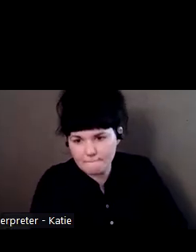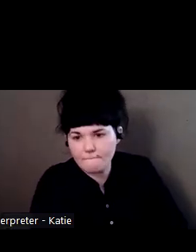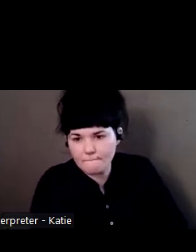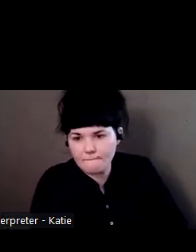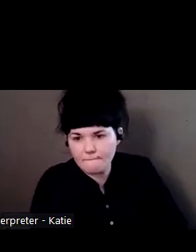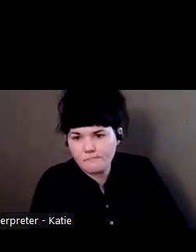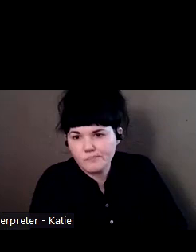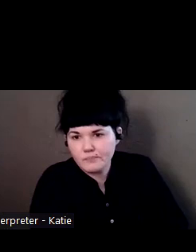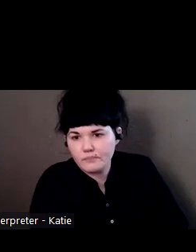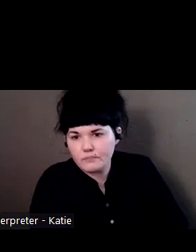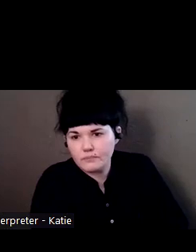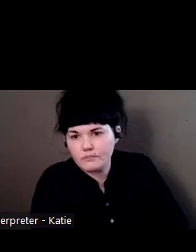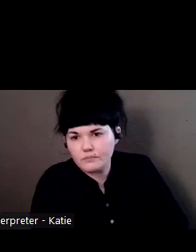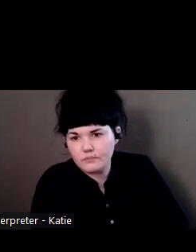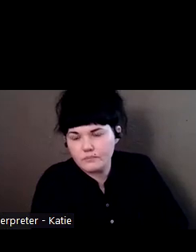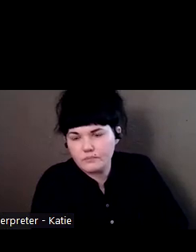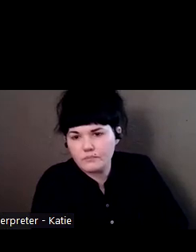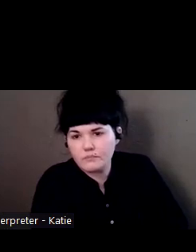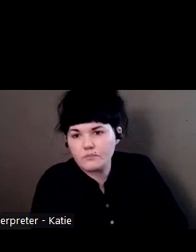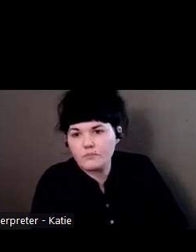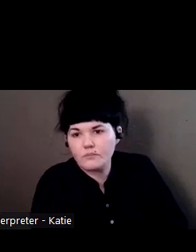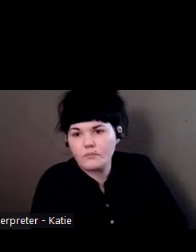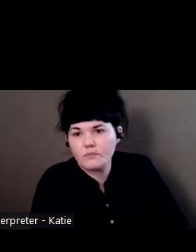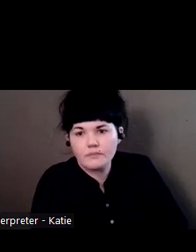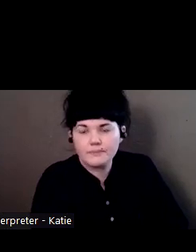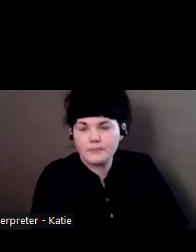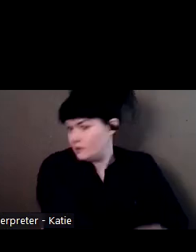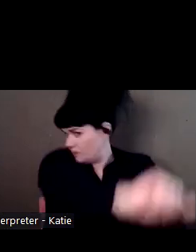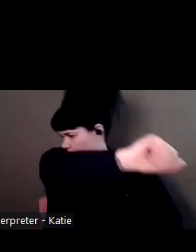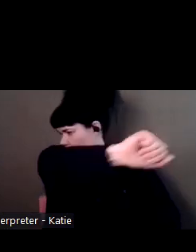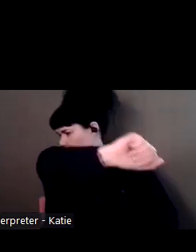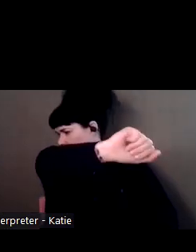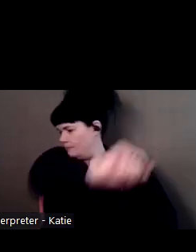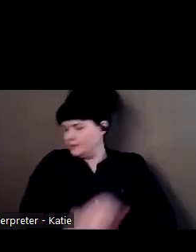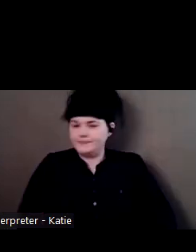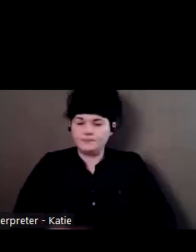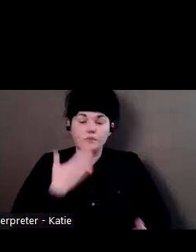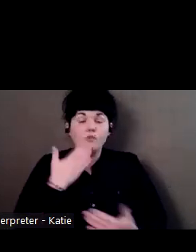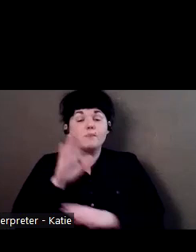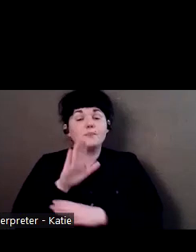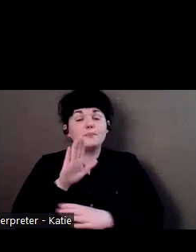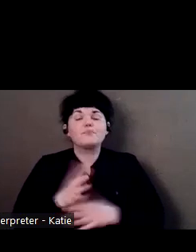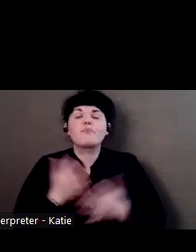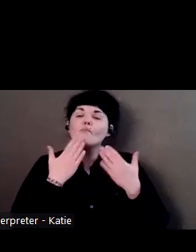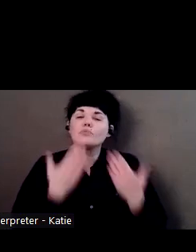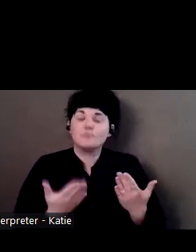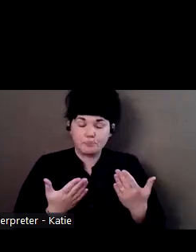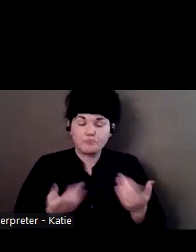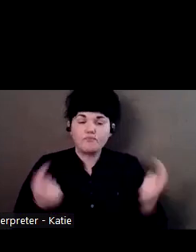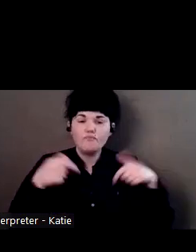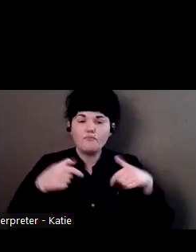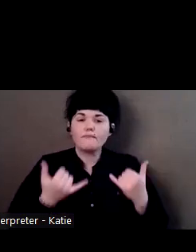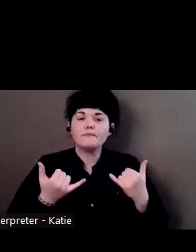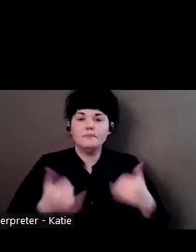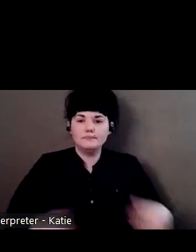Yes. Okay. Good afternoon and welcome. Thank you for joining me today. And I'm going